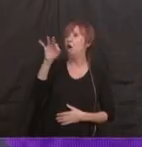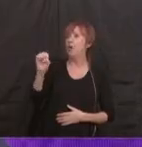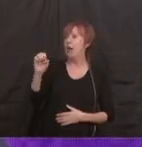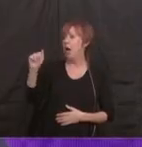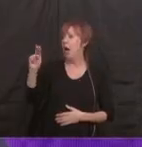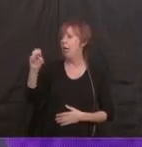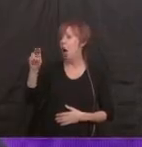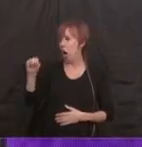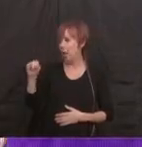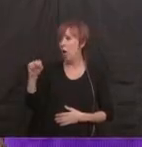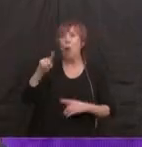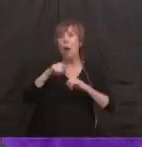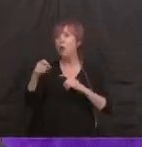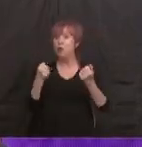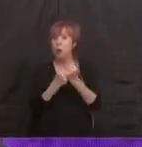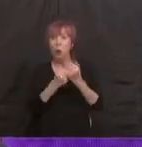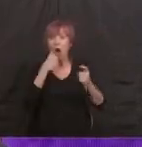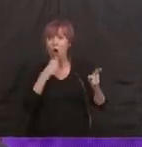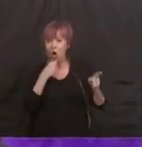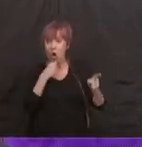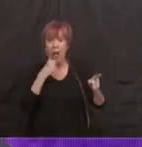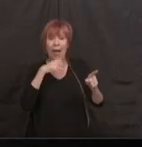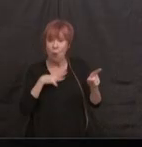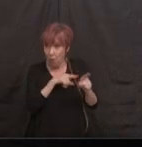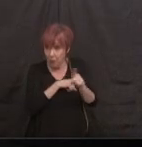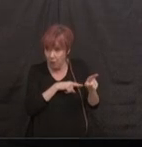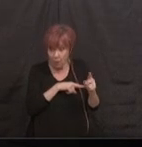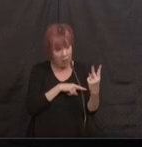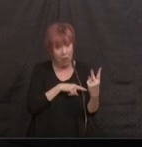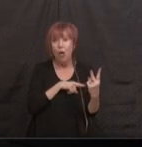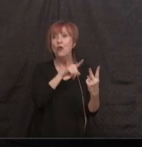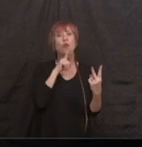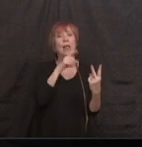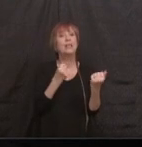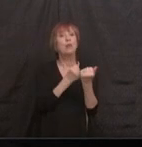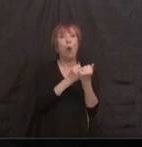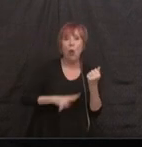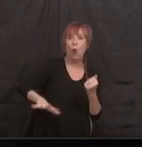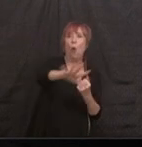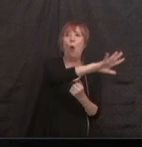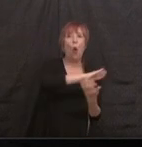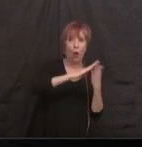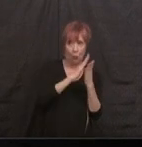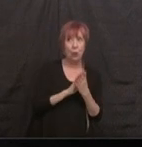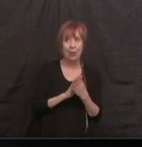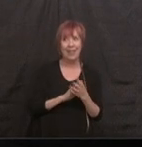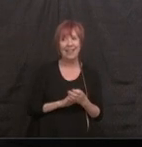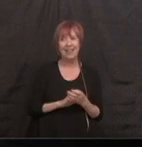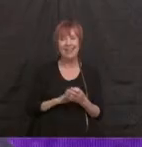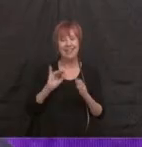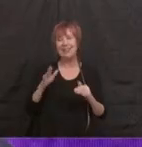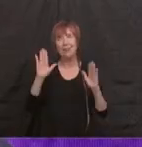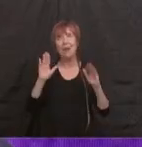a woman, you support a whole community and a nation. So I hear you on that. We'd love to hear your